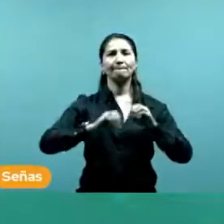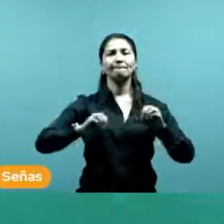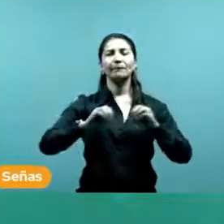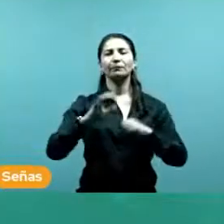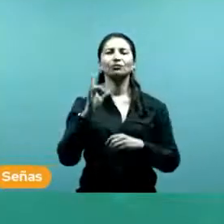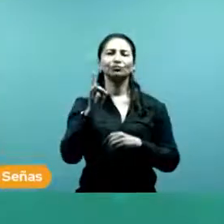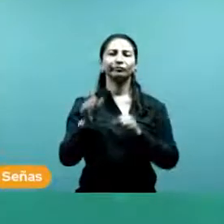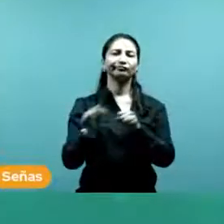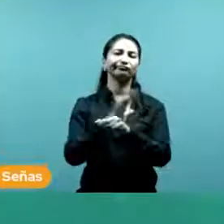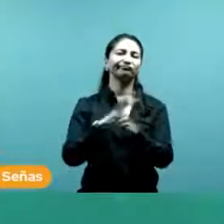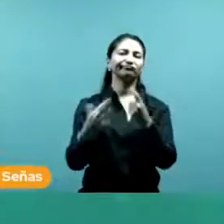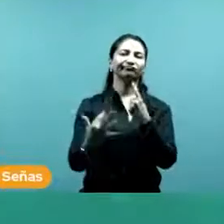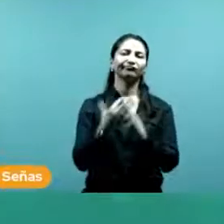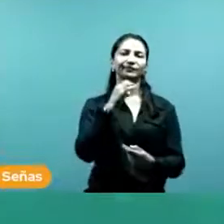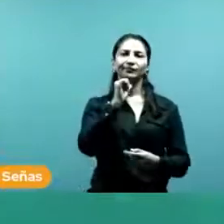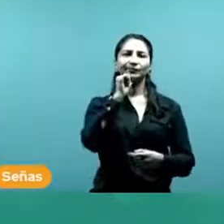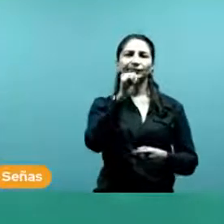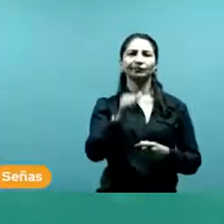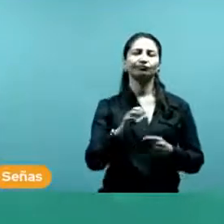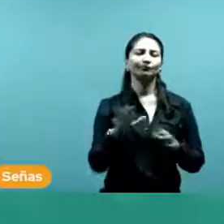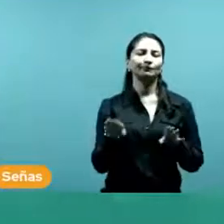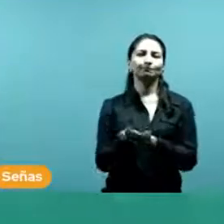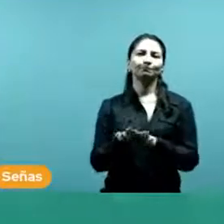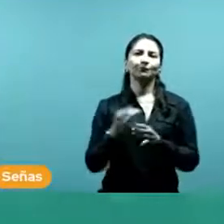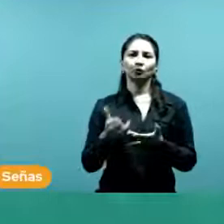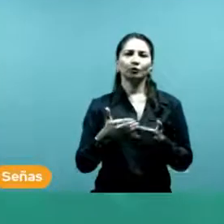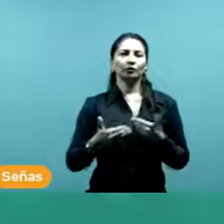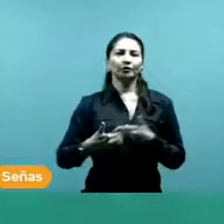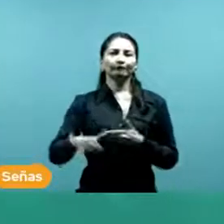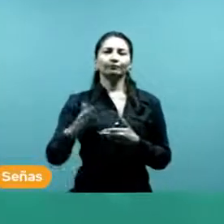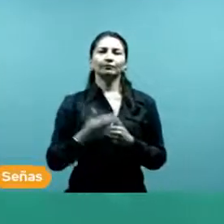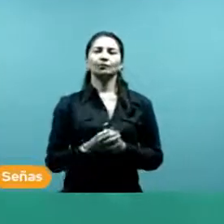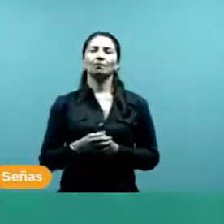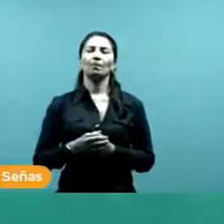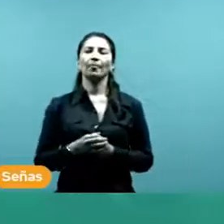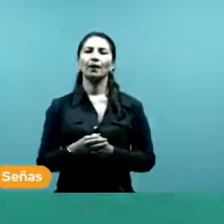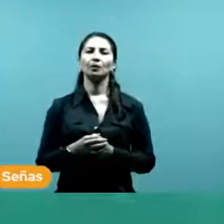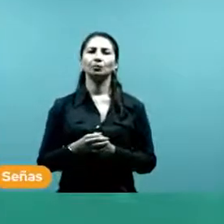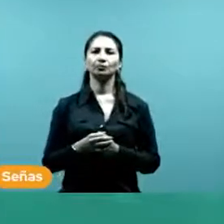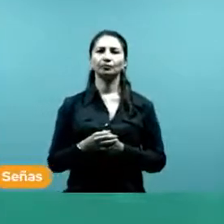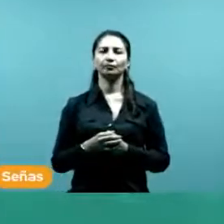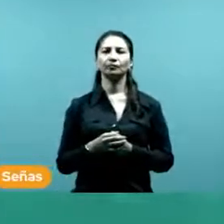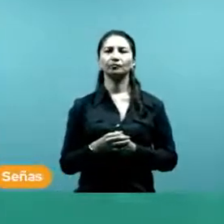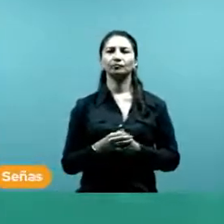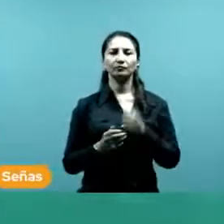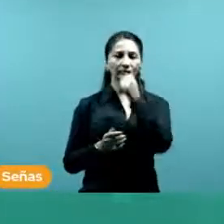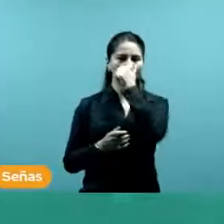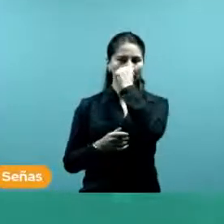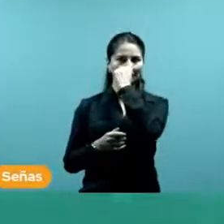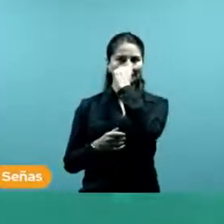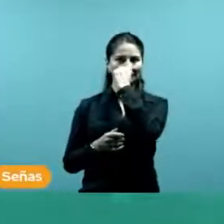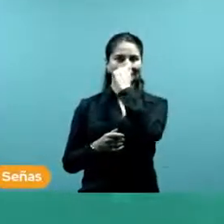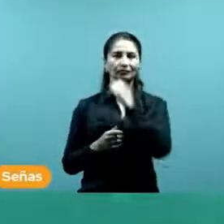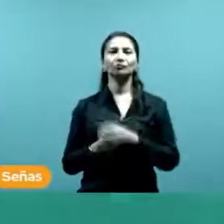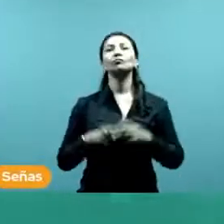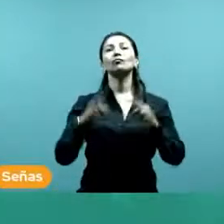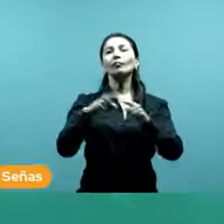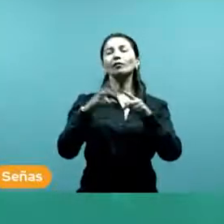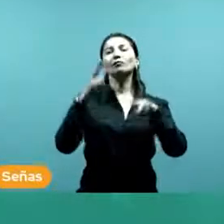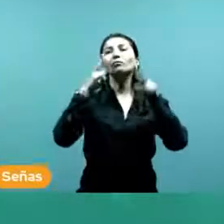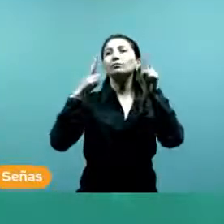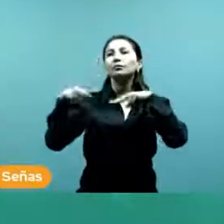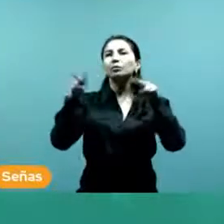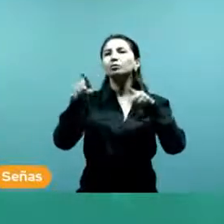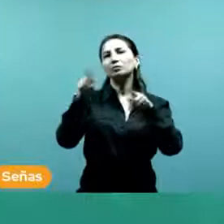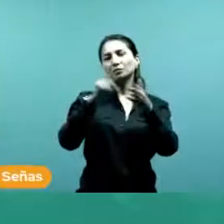mucho. Another way of educating is to create otra manera exhibitions. De educar es crear exhibiciones. And here